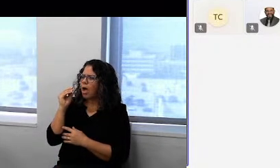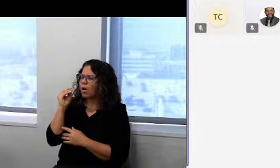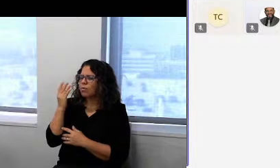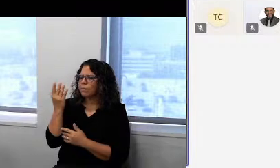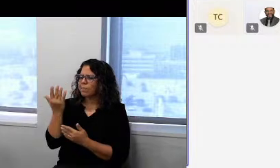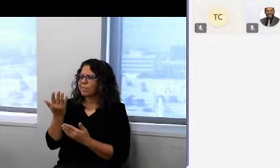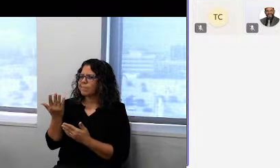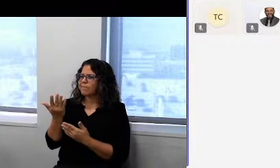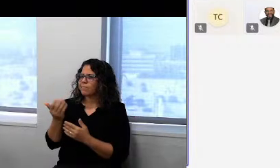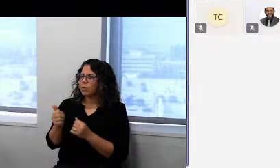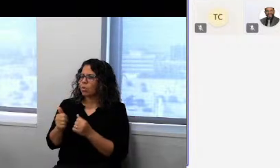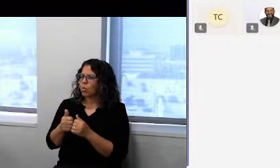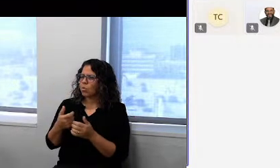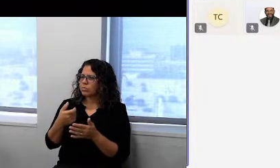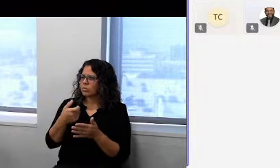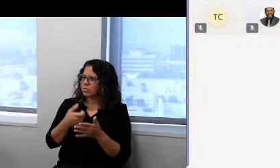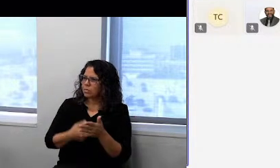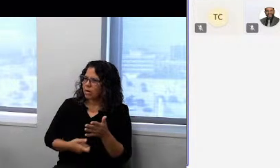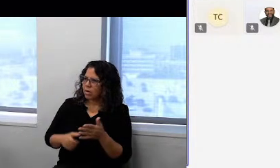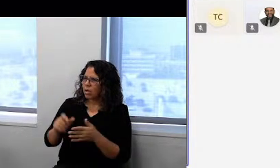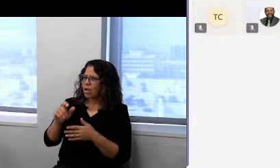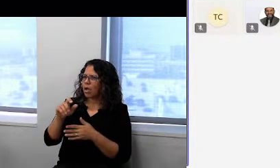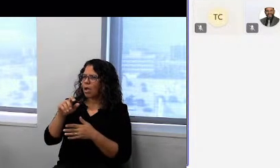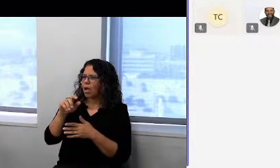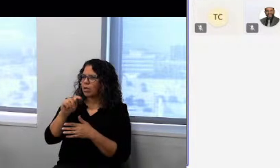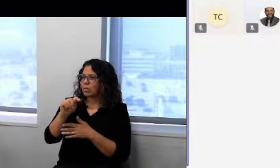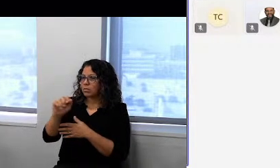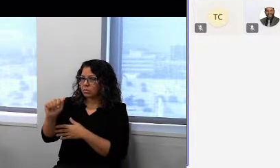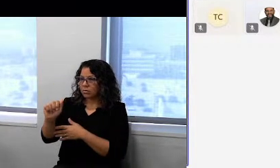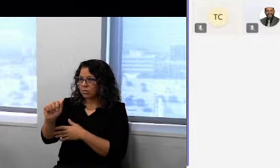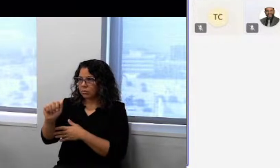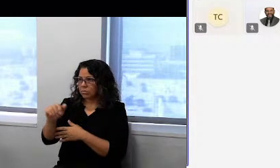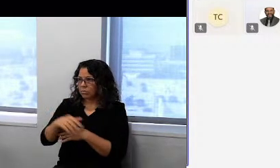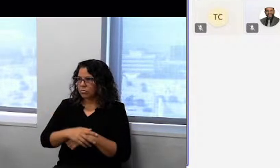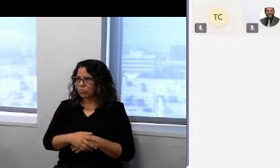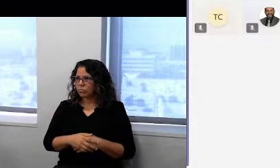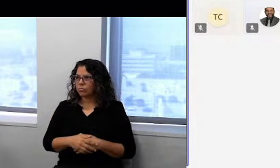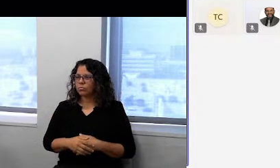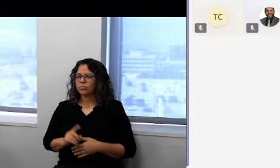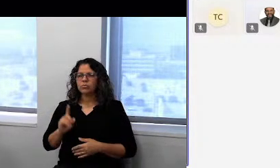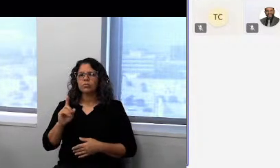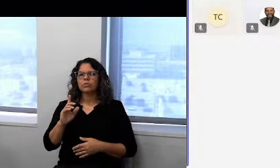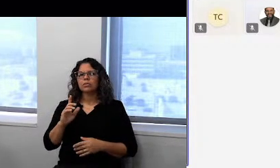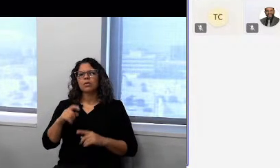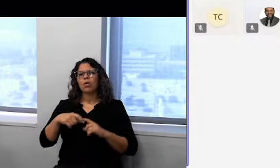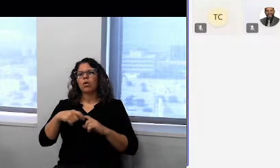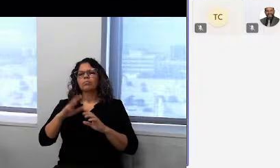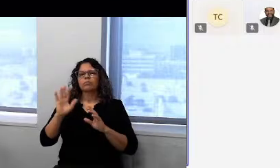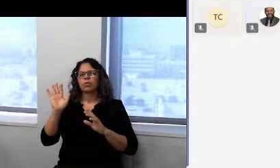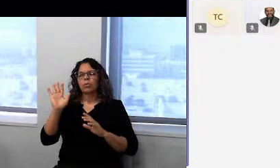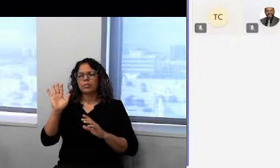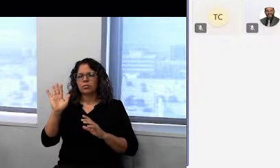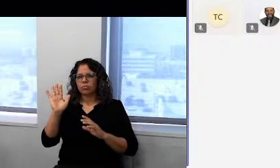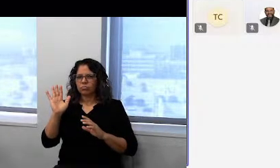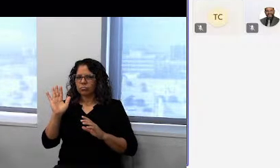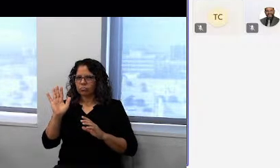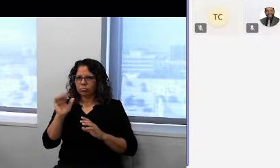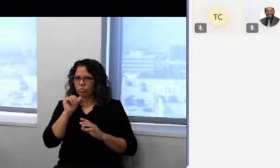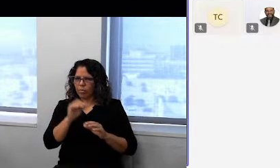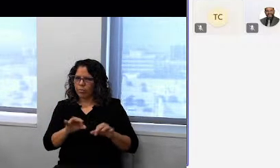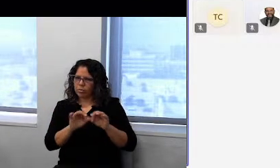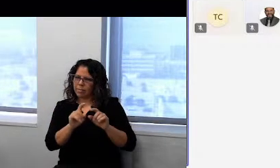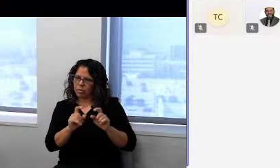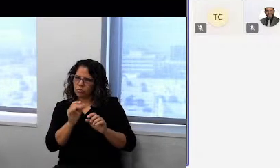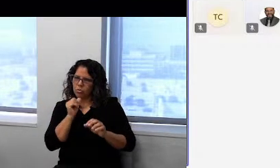Extensive, I'll say. I mean, dealing with that for a very long Sorry, time. yes, an objection as to relevance, but just stating that for the record. Well, the relevance